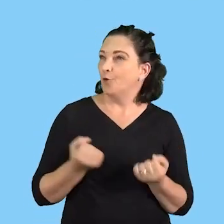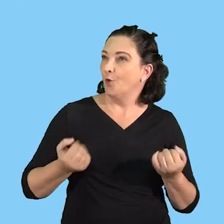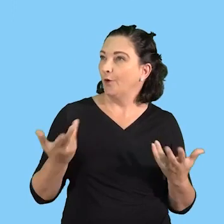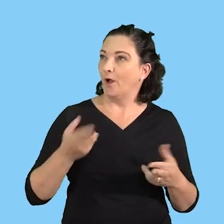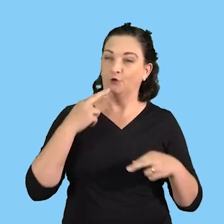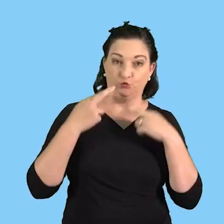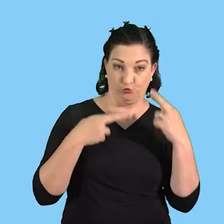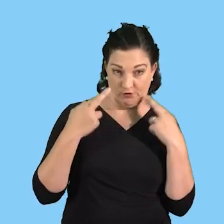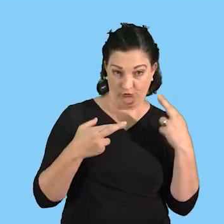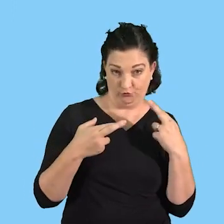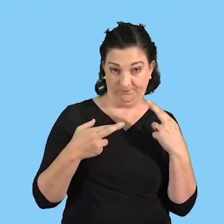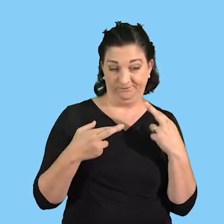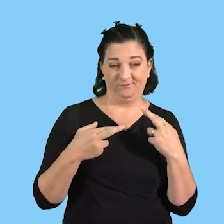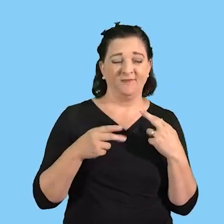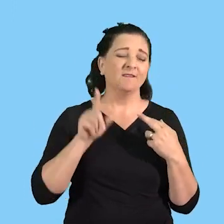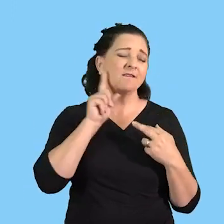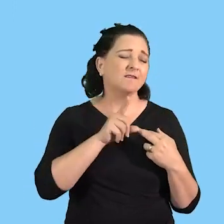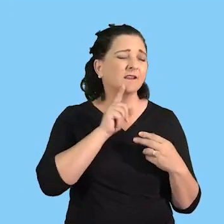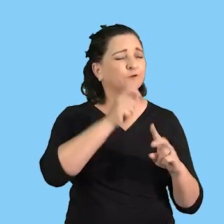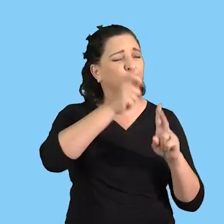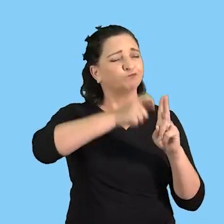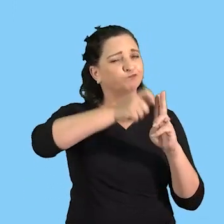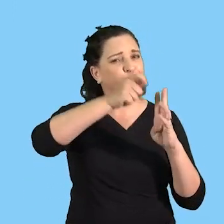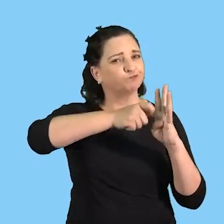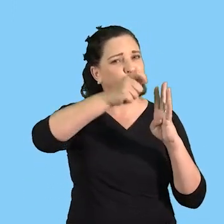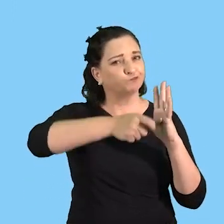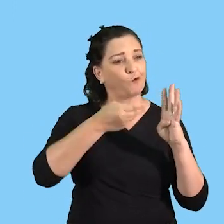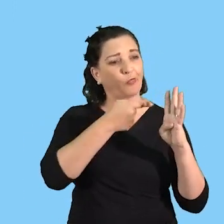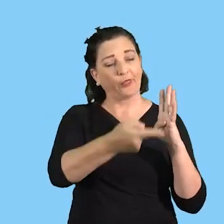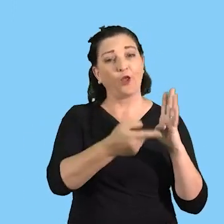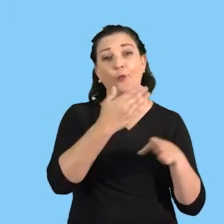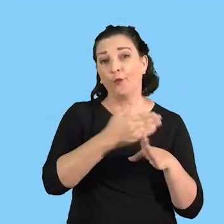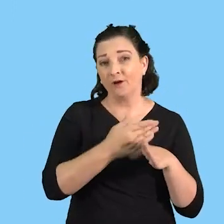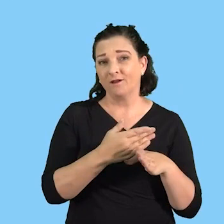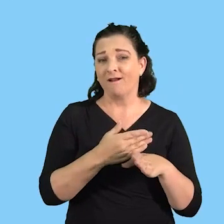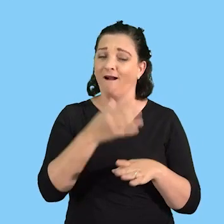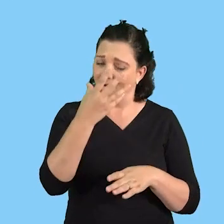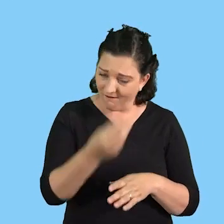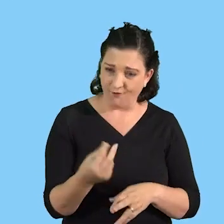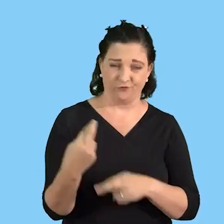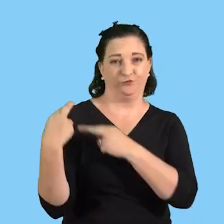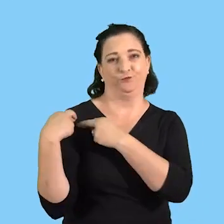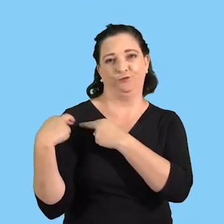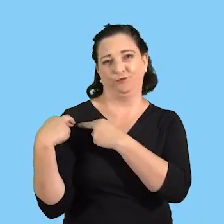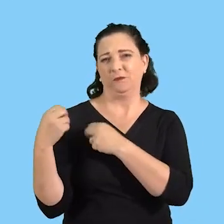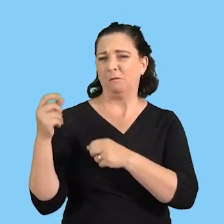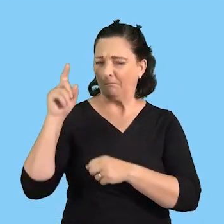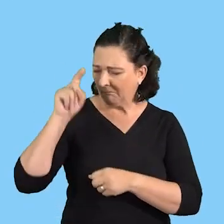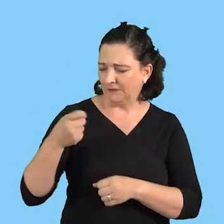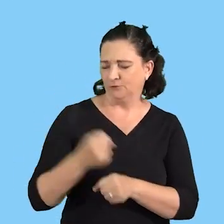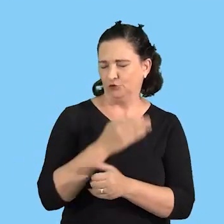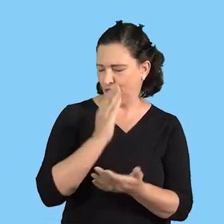that each and every employee in that restaurant has their own responsibility in making sure that there is